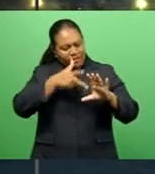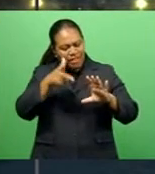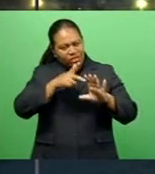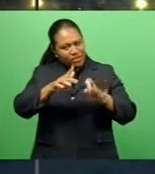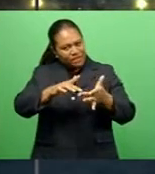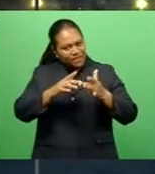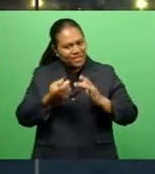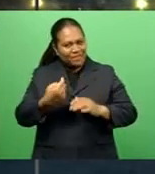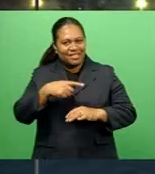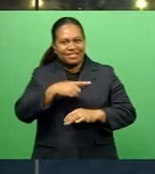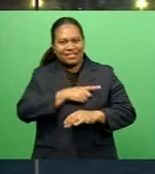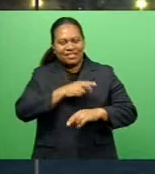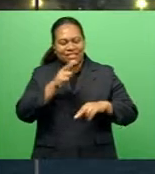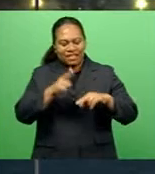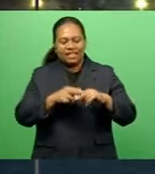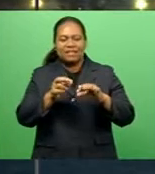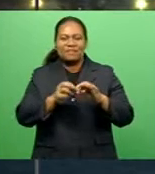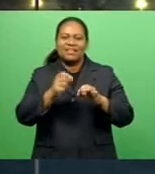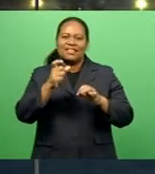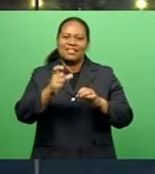email